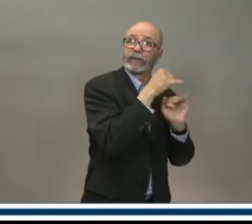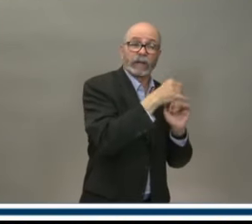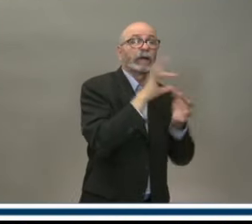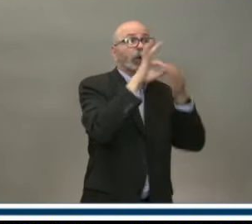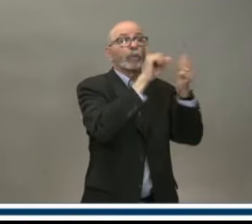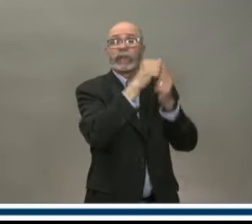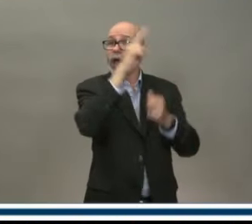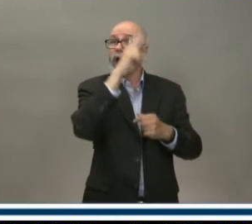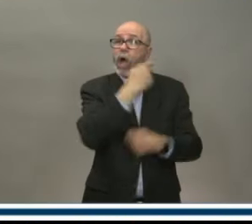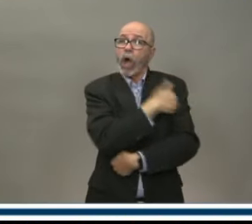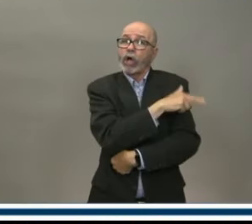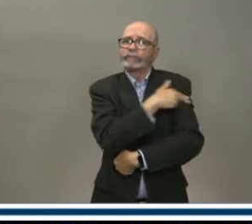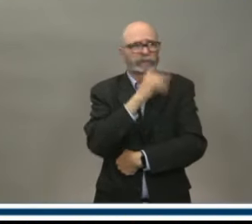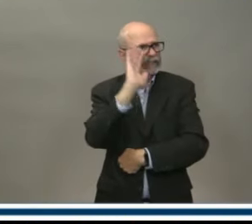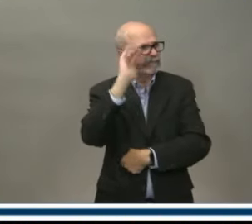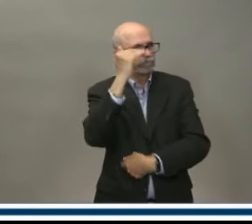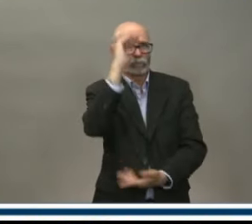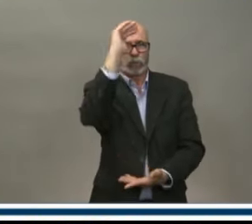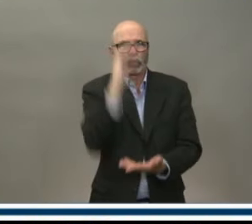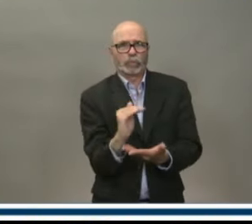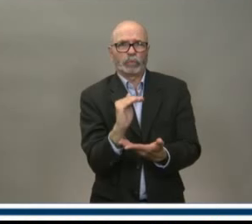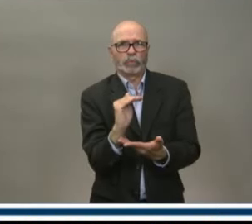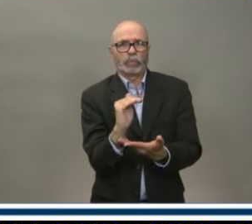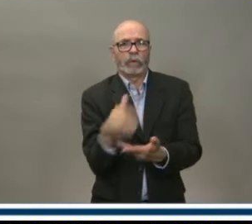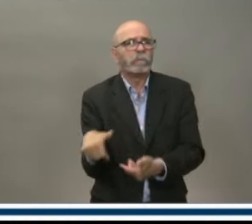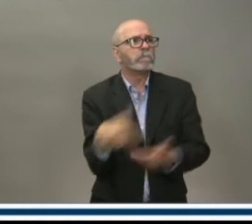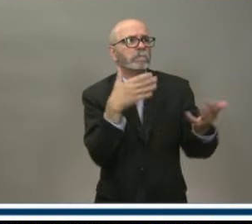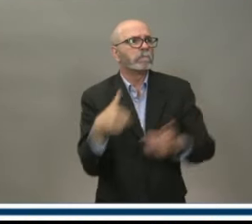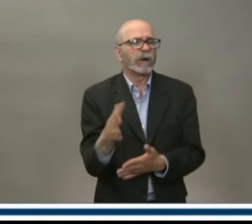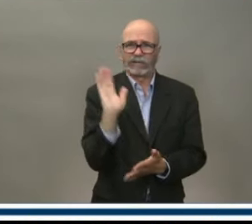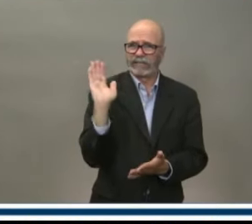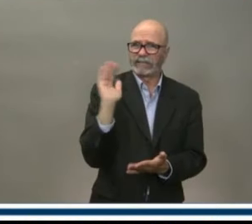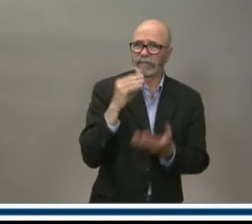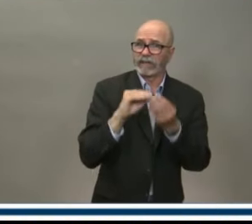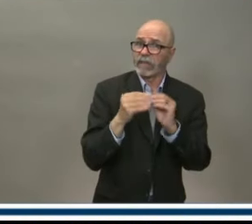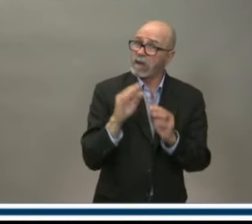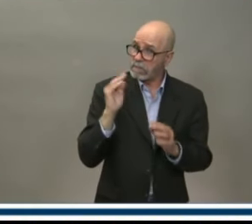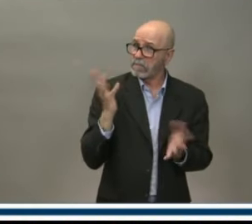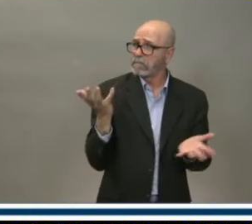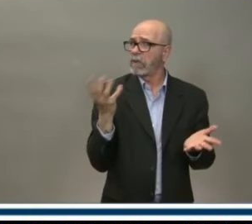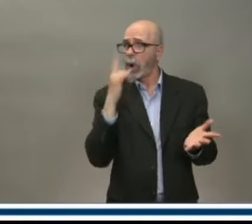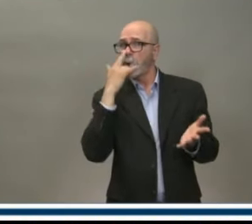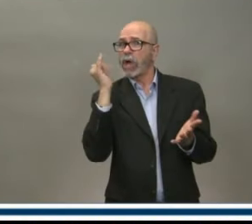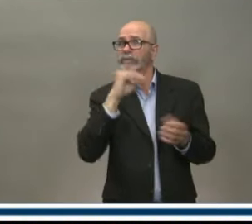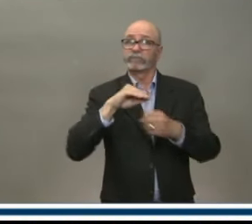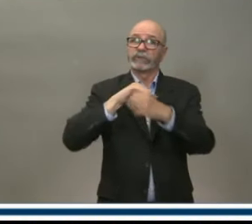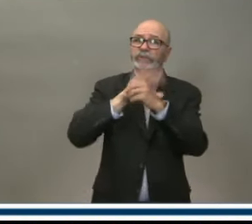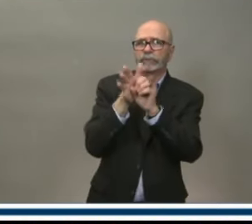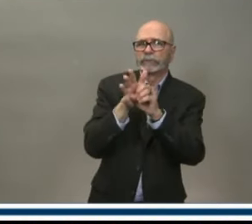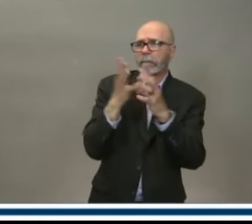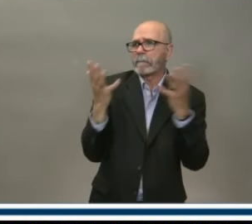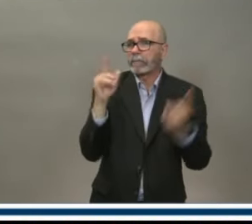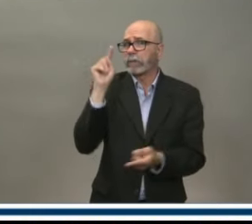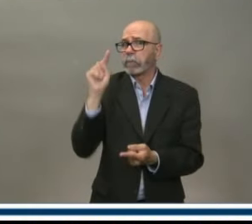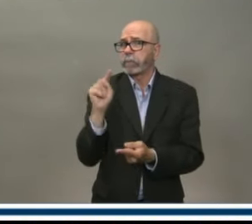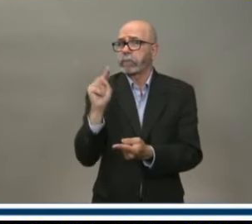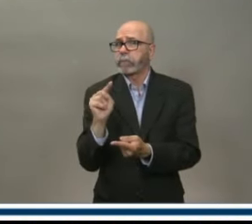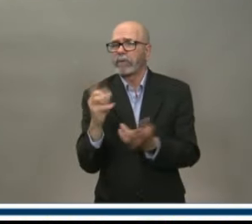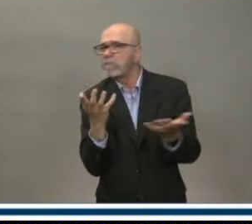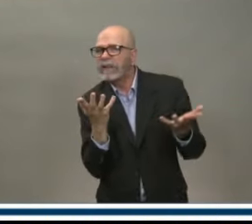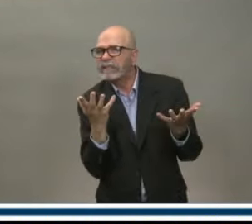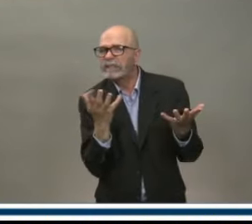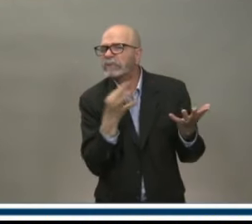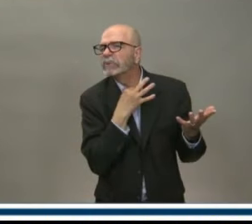throughout this period, says about the course the disease is taking at this point in Nova Scotia. So it tells